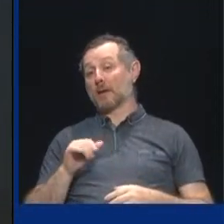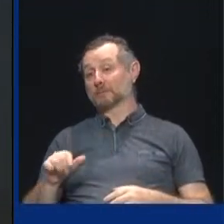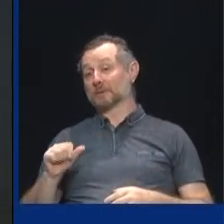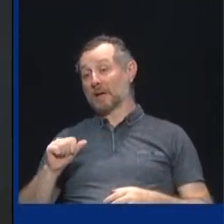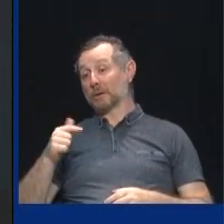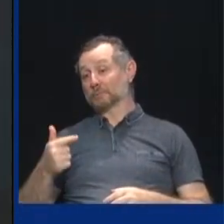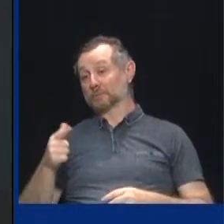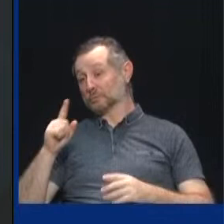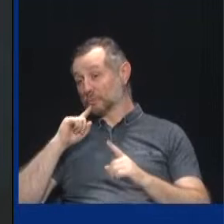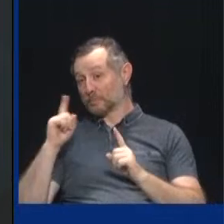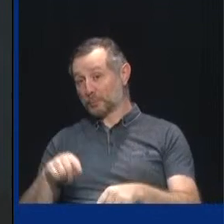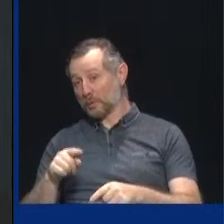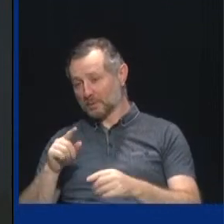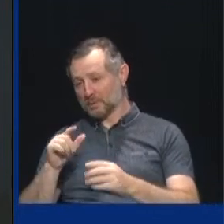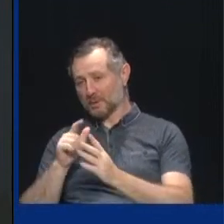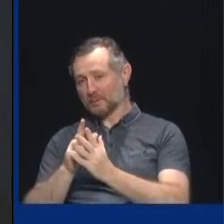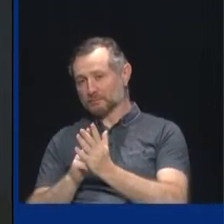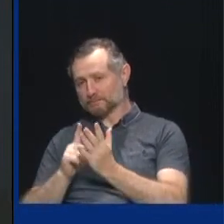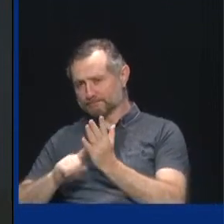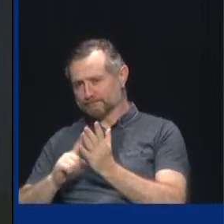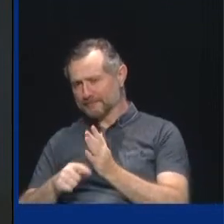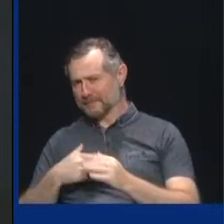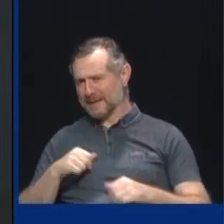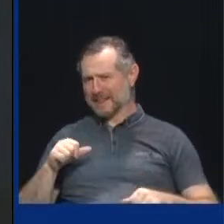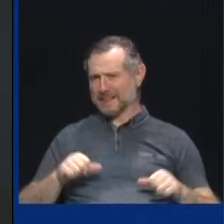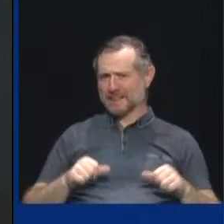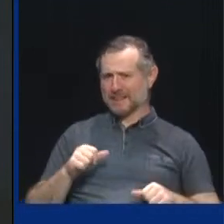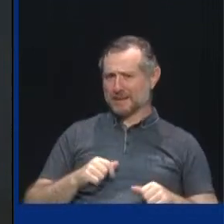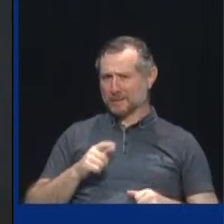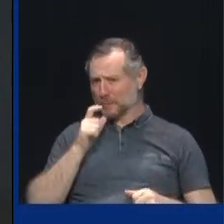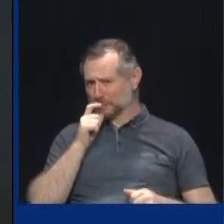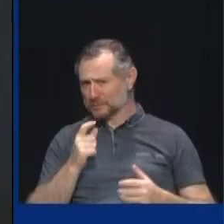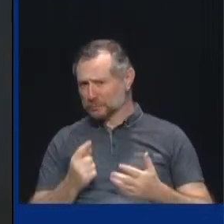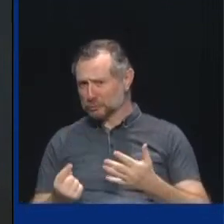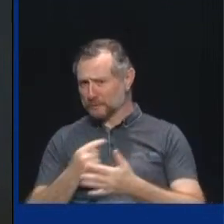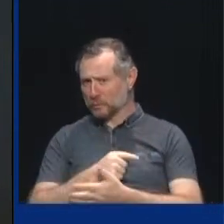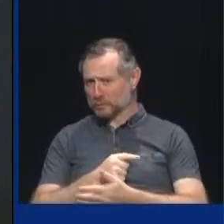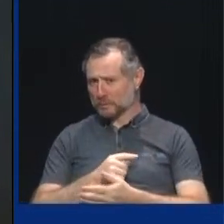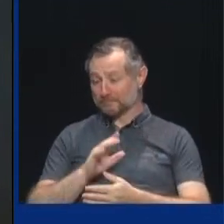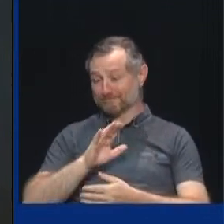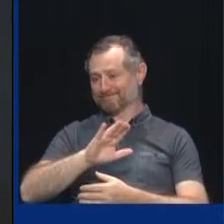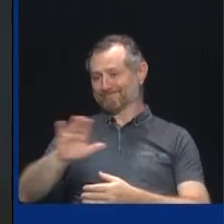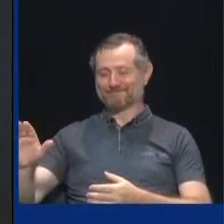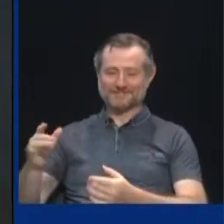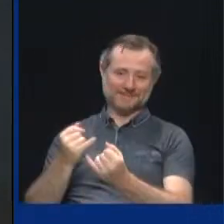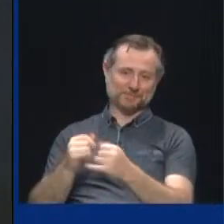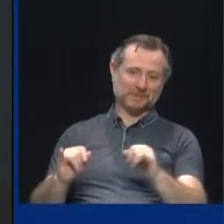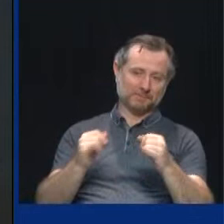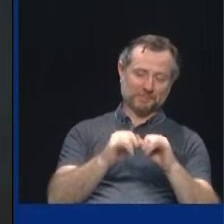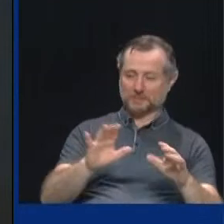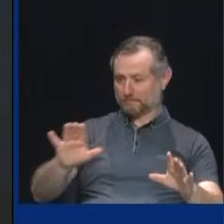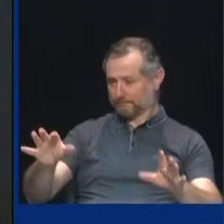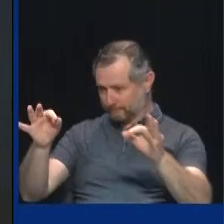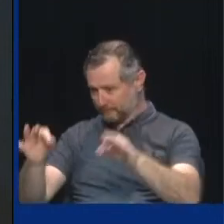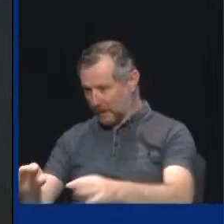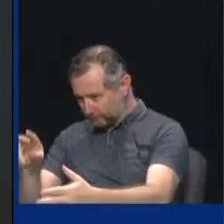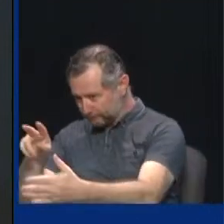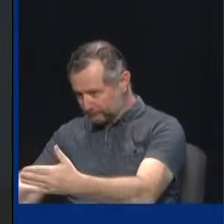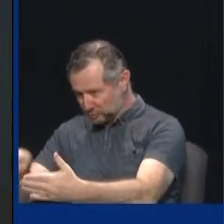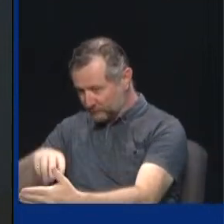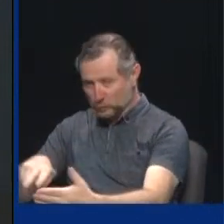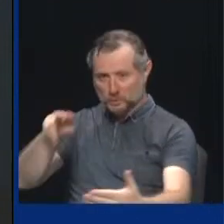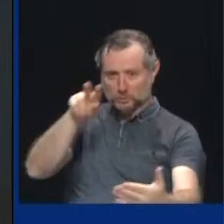independence of the reviewers. That's what I've said. And is politics, is this all happening in a